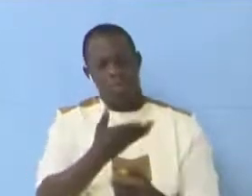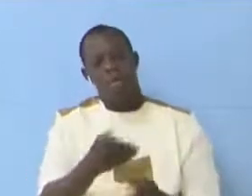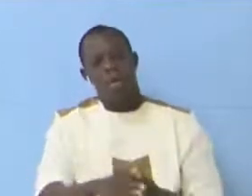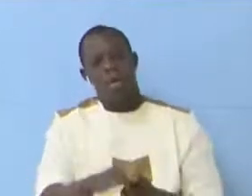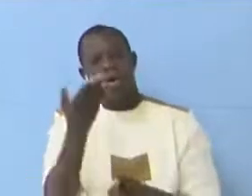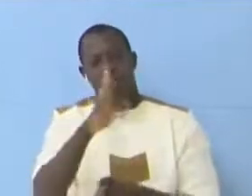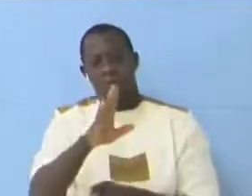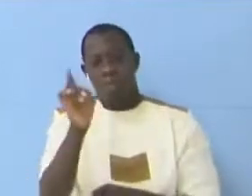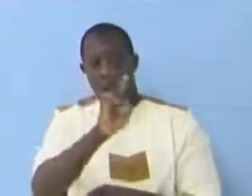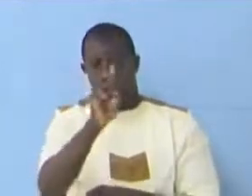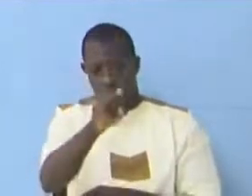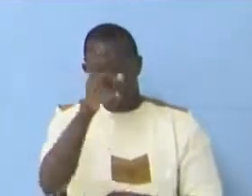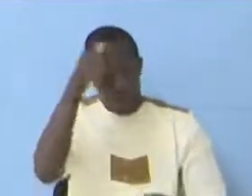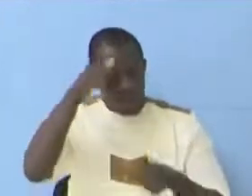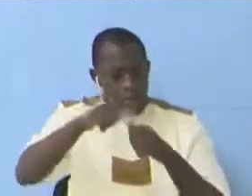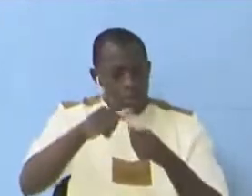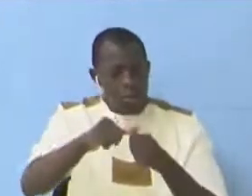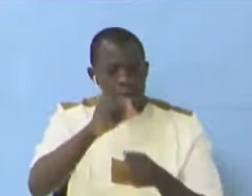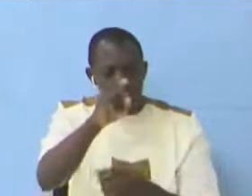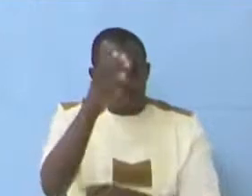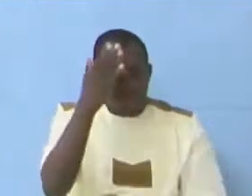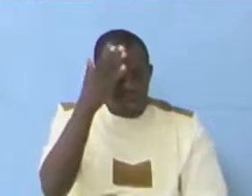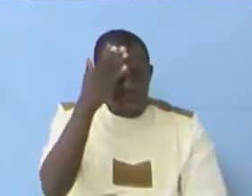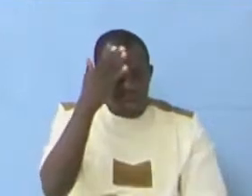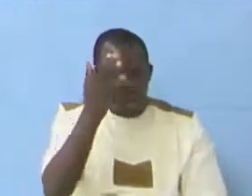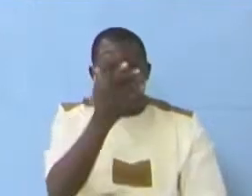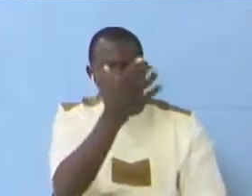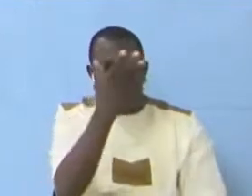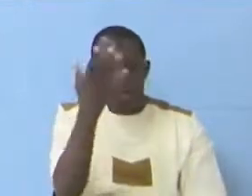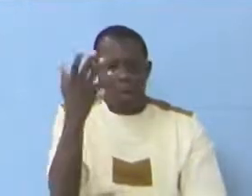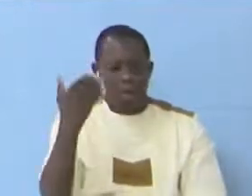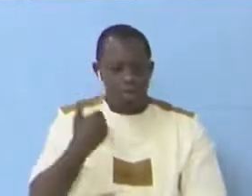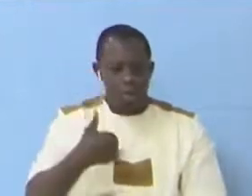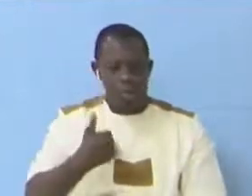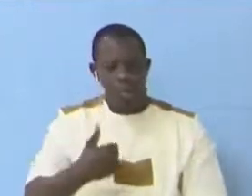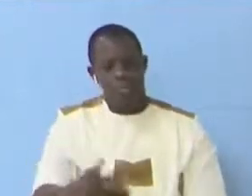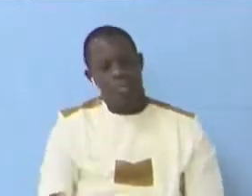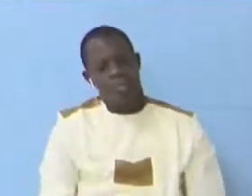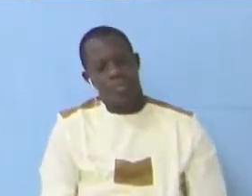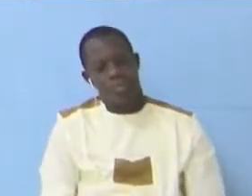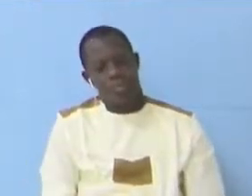From your recollection, do you know how many there were? At